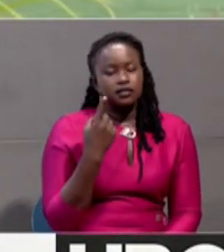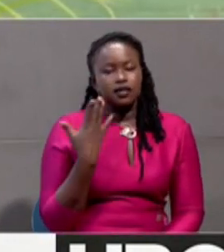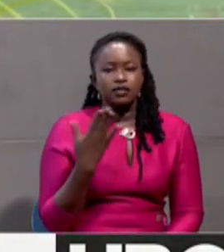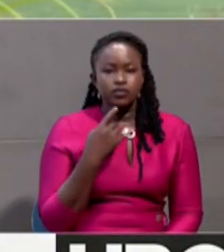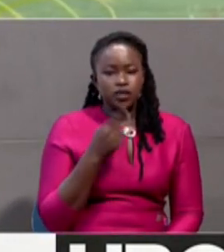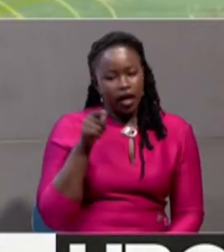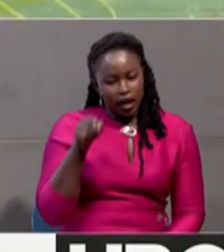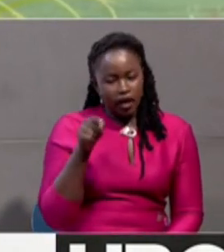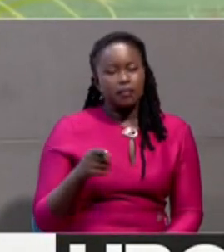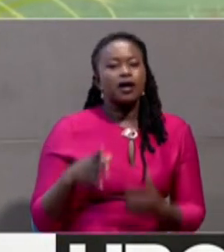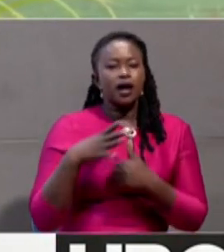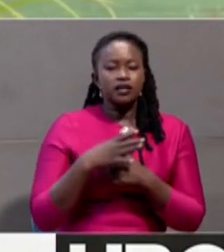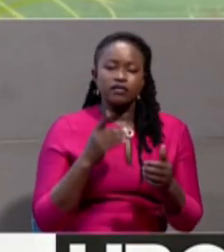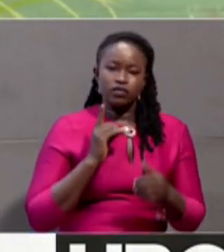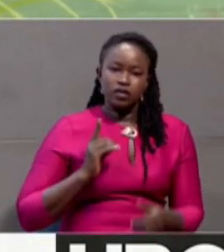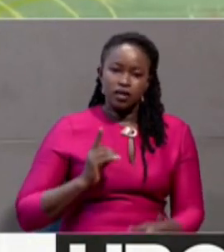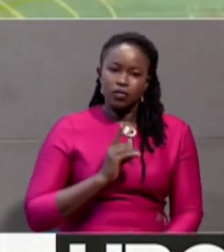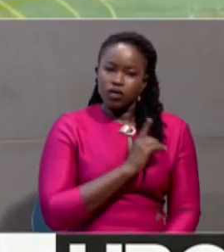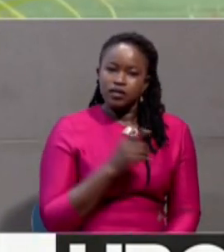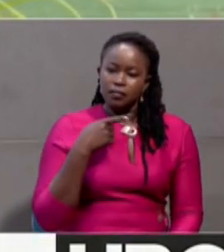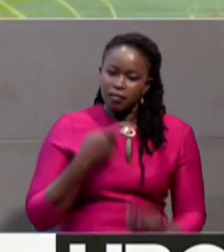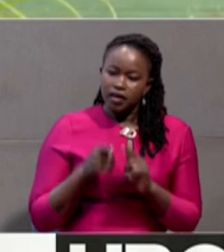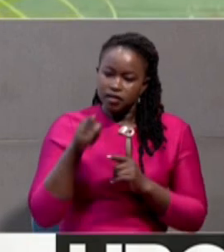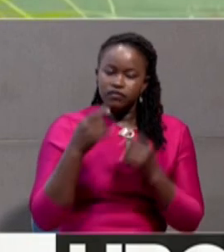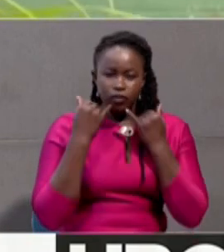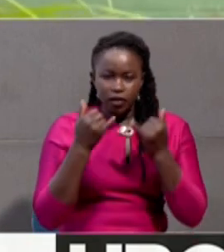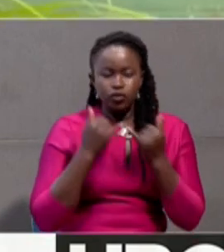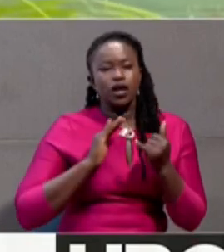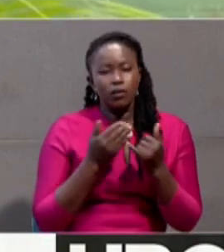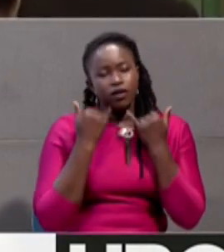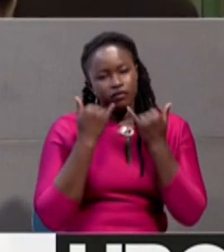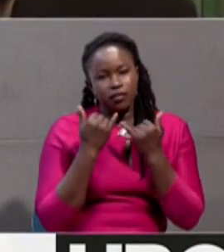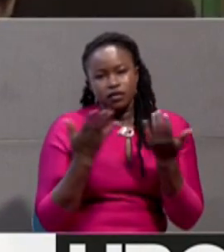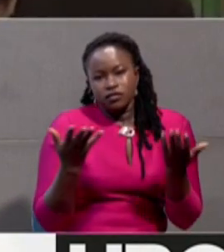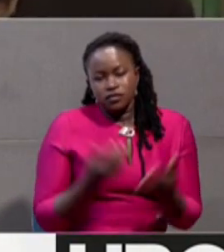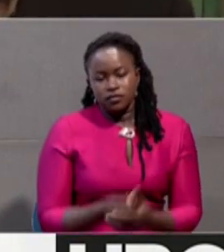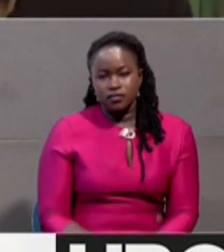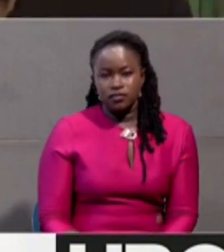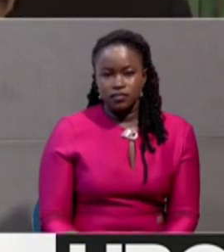which must grow in a democracy, that information is our information. Bernard Higa, UBC News.